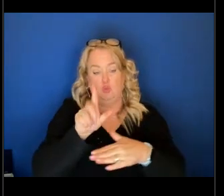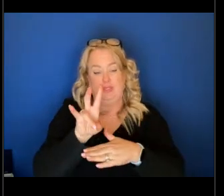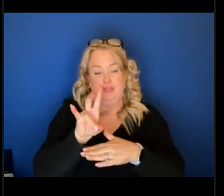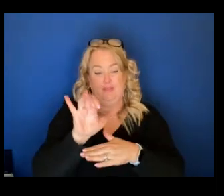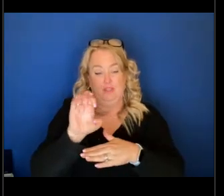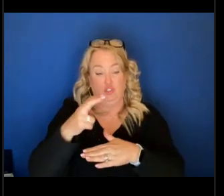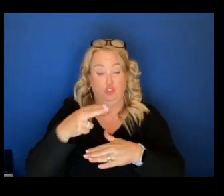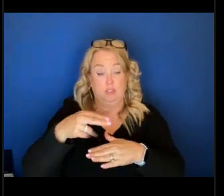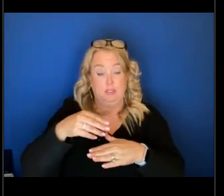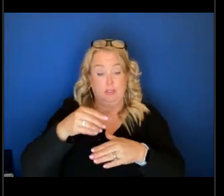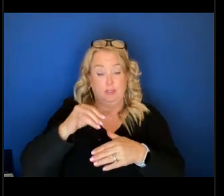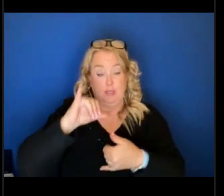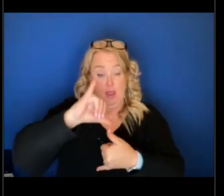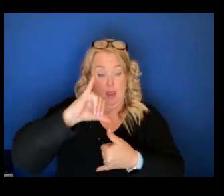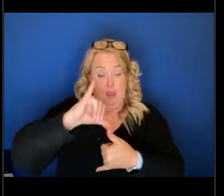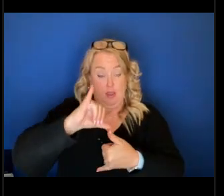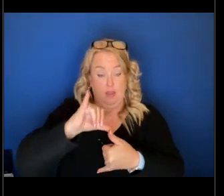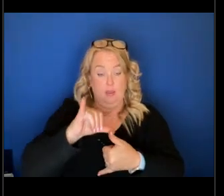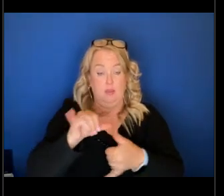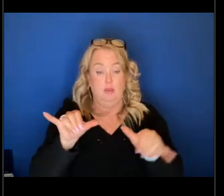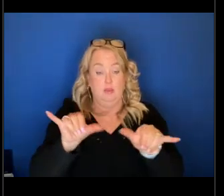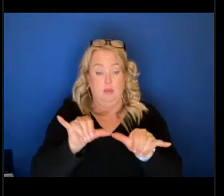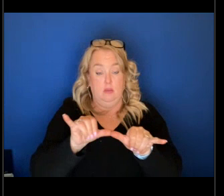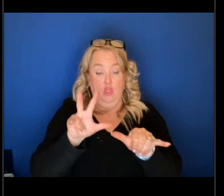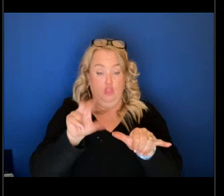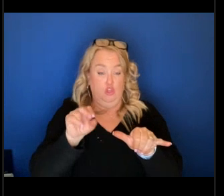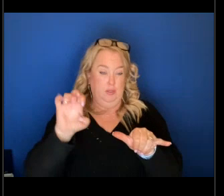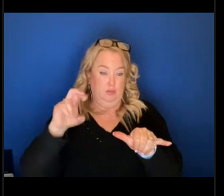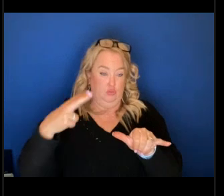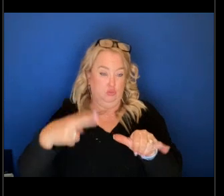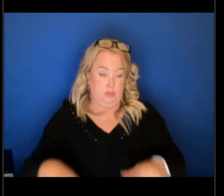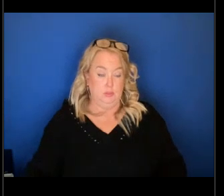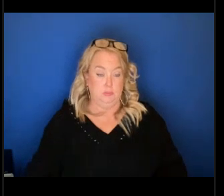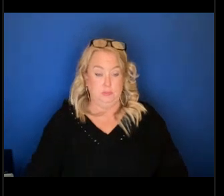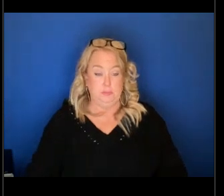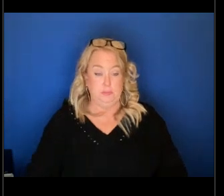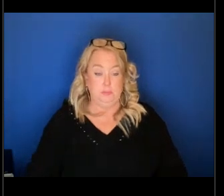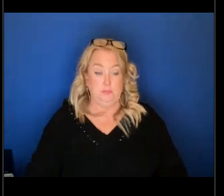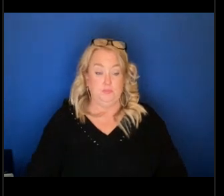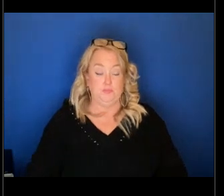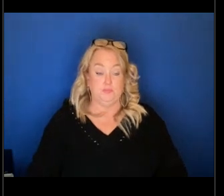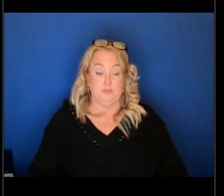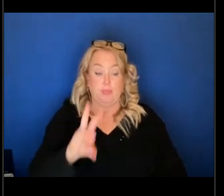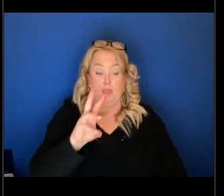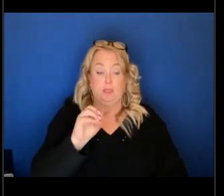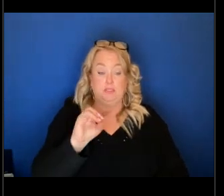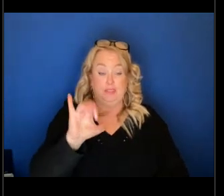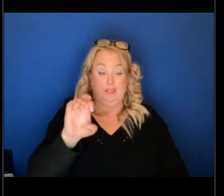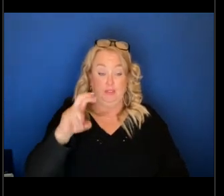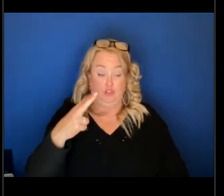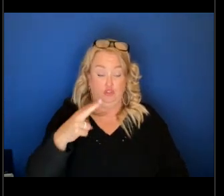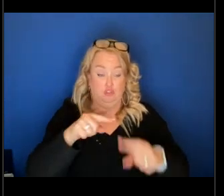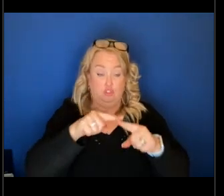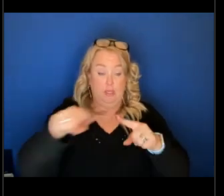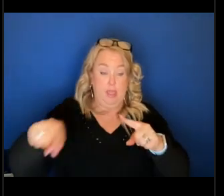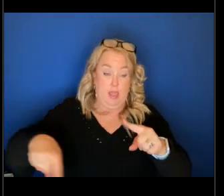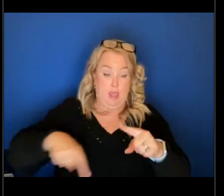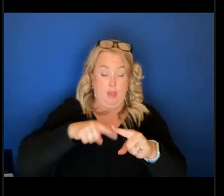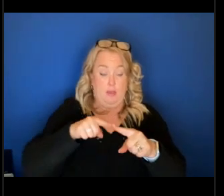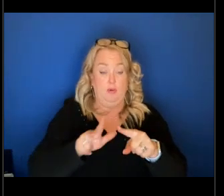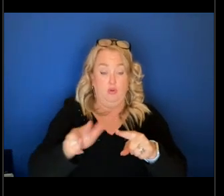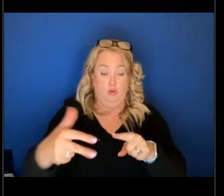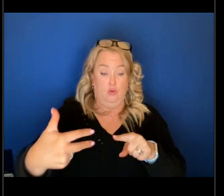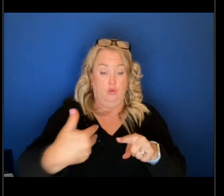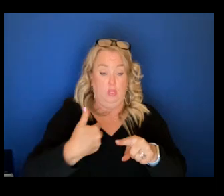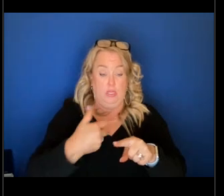inches high by 30 inches wide. A 60-inch diameter turning circle